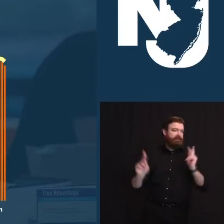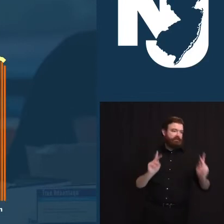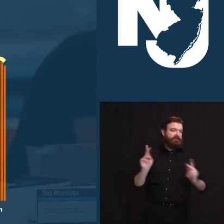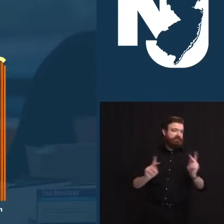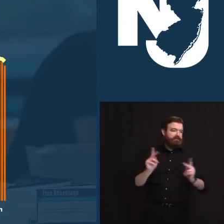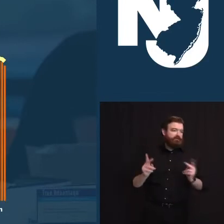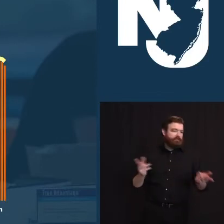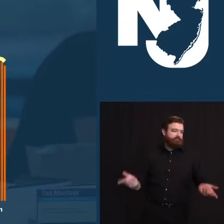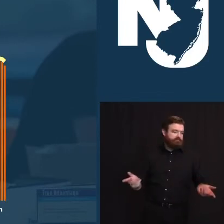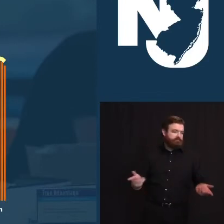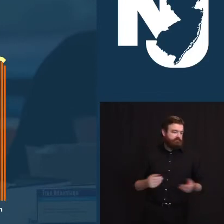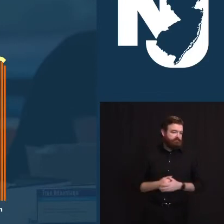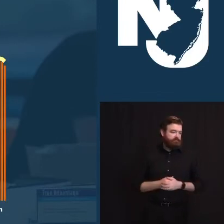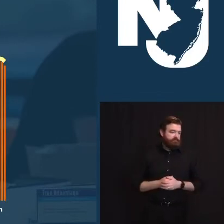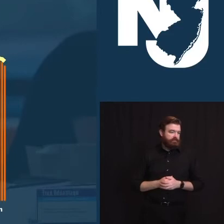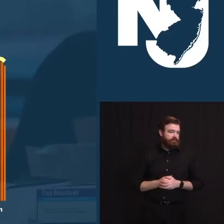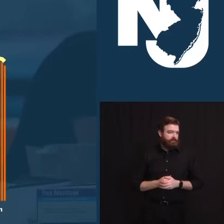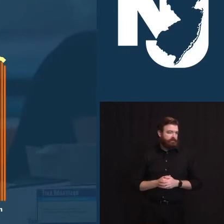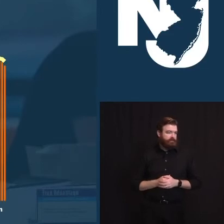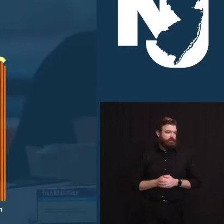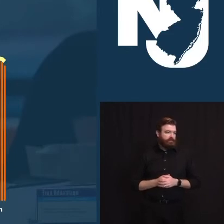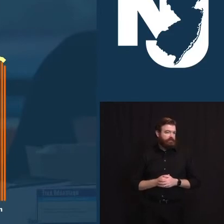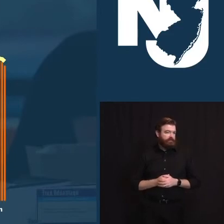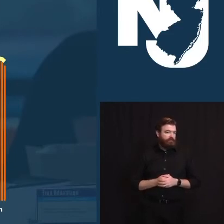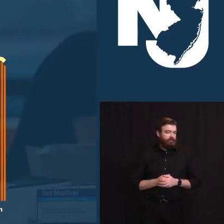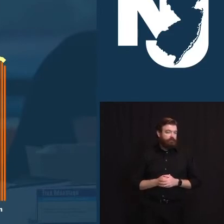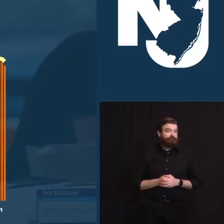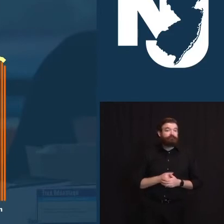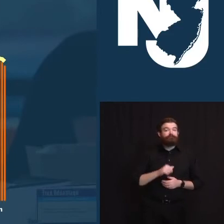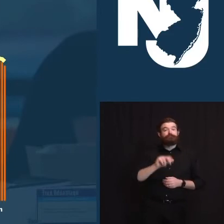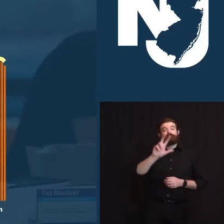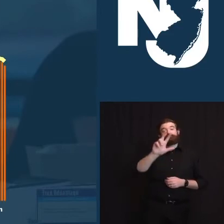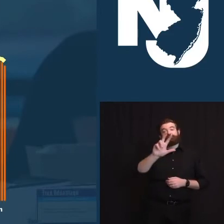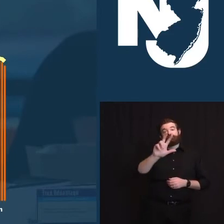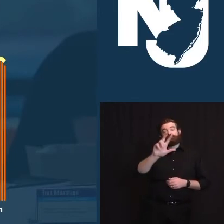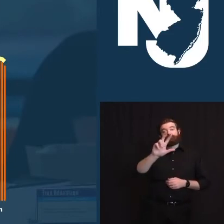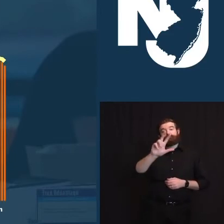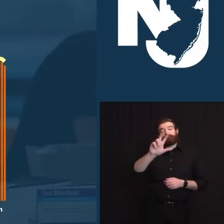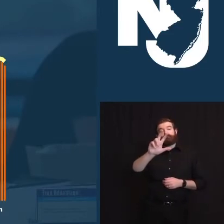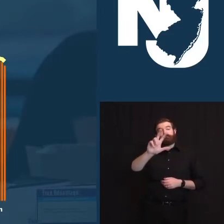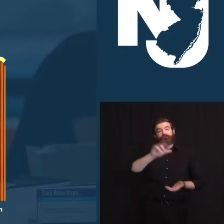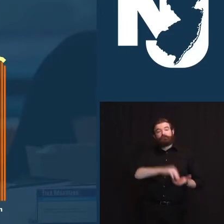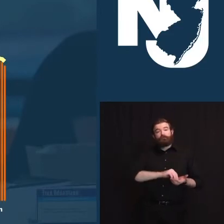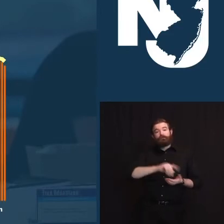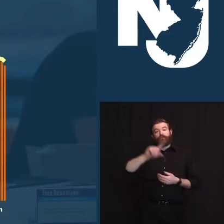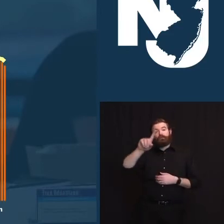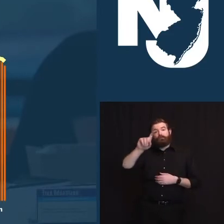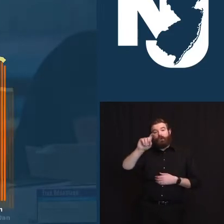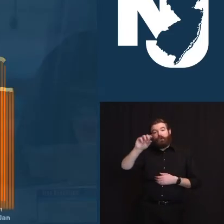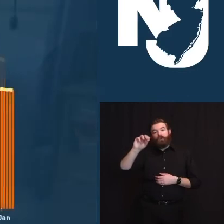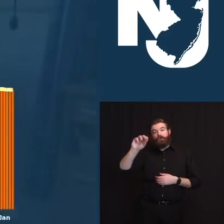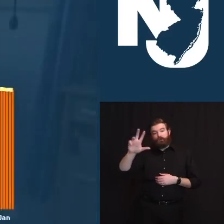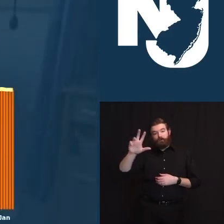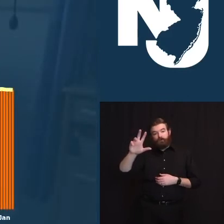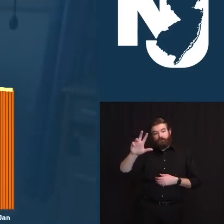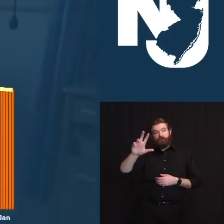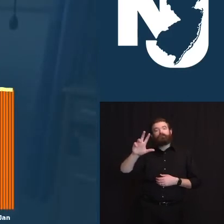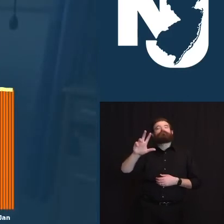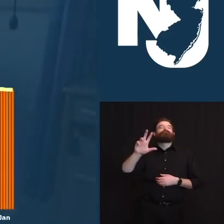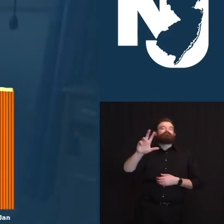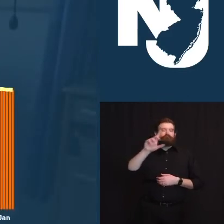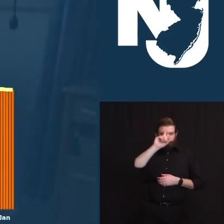between 3,103 of confirmed and 225 awaiting test results. Number of patients of that group